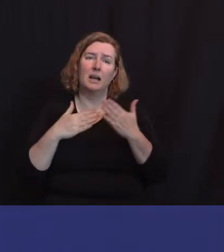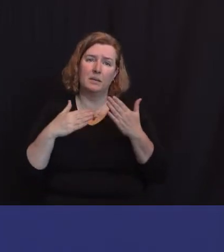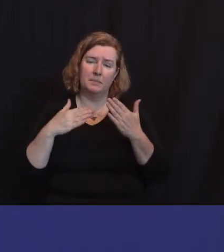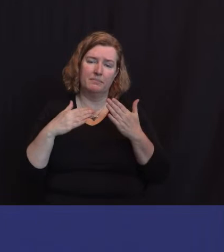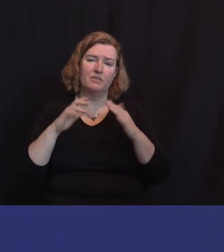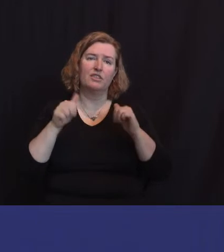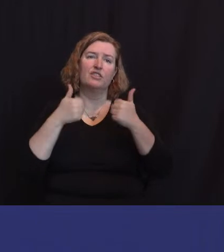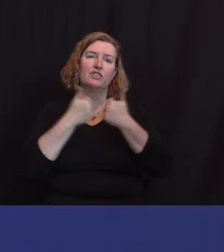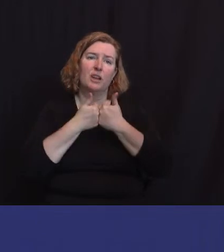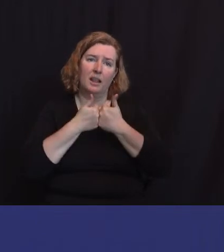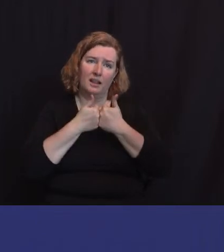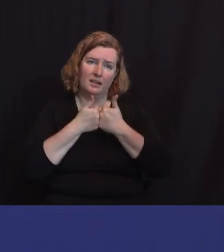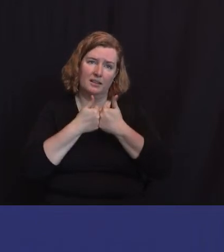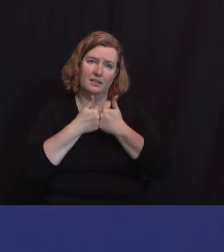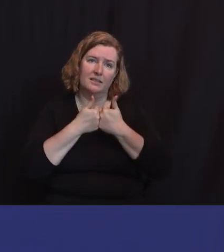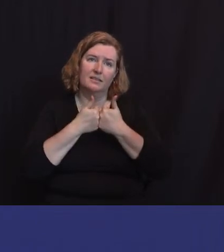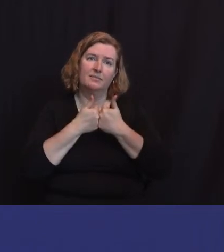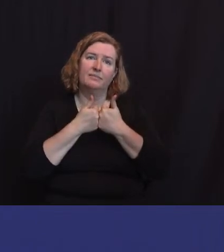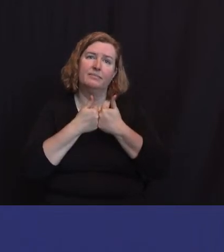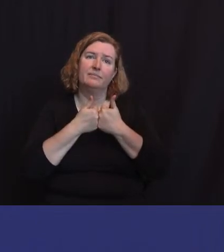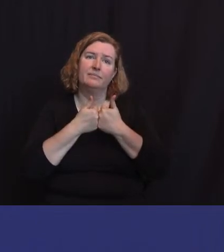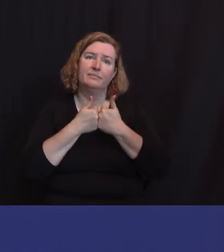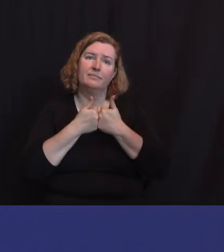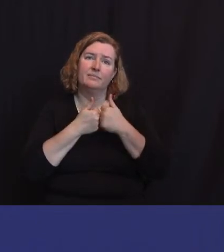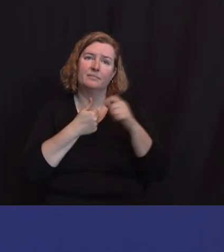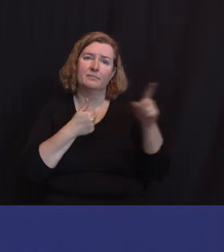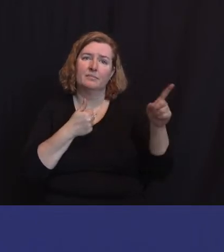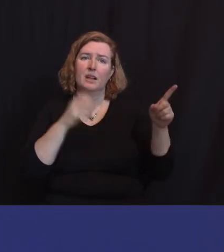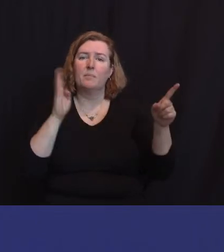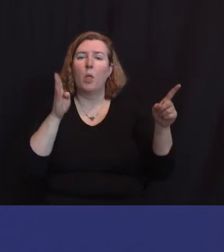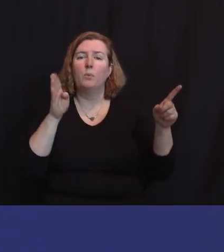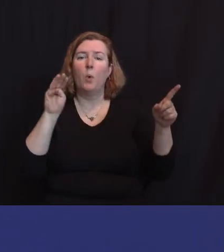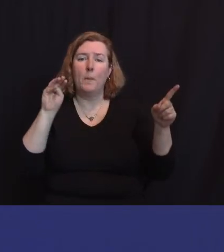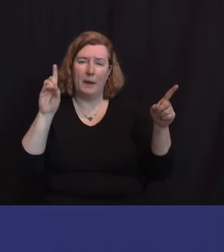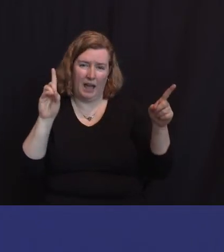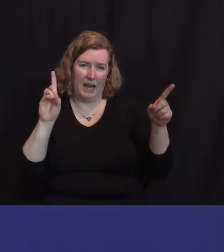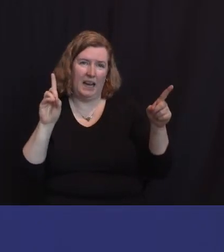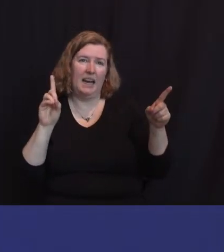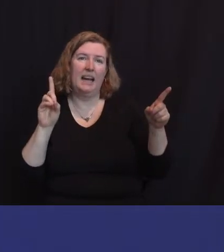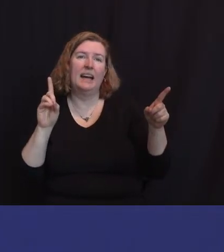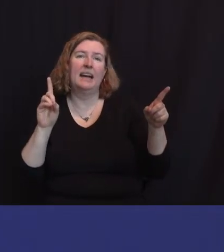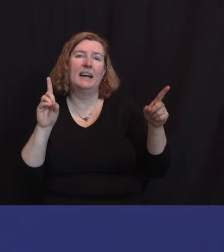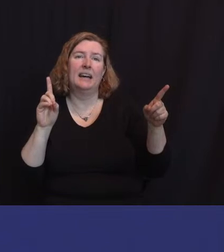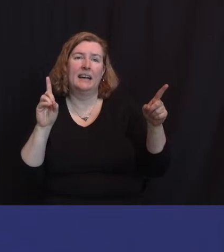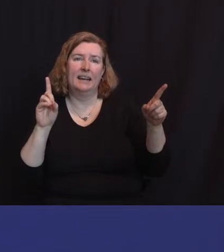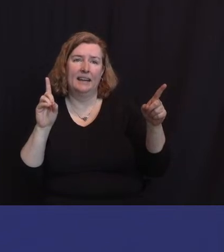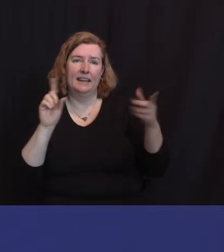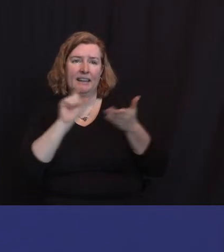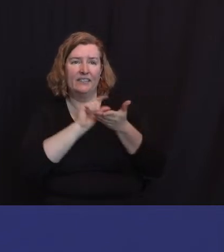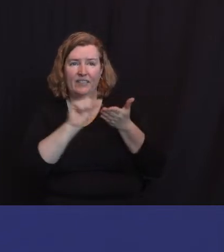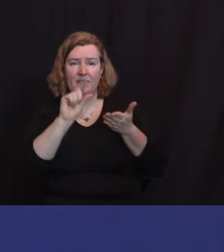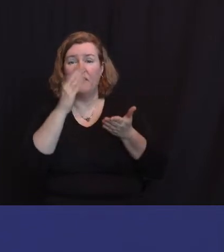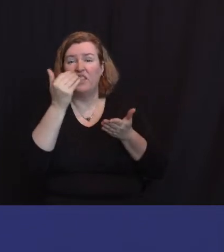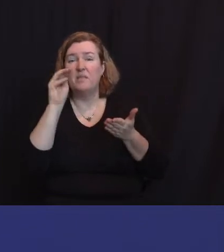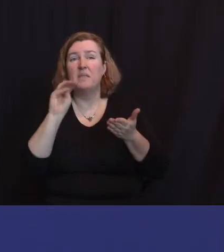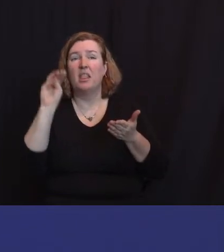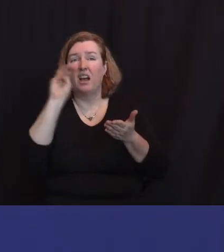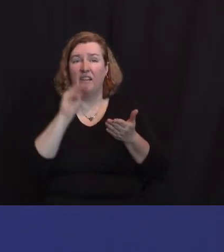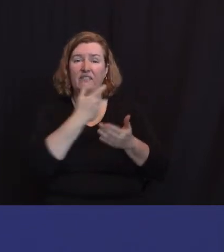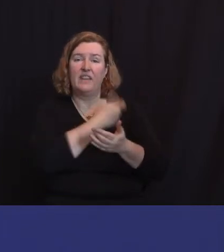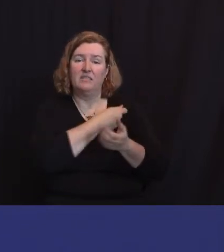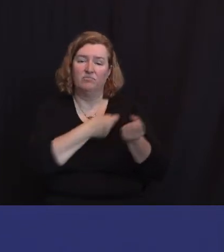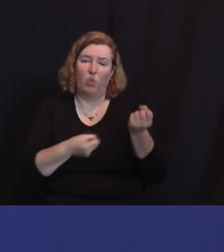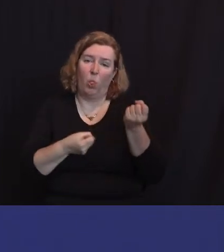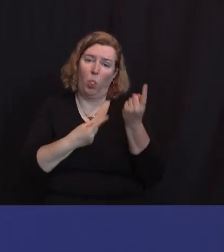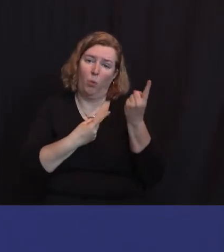about I'm sure you read about the Baltimore experience where they had to throw out 15 million vaccines, and we don't have